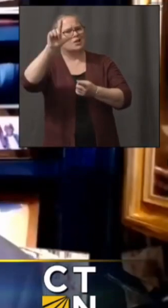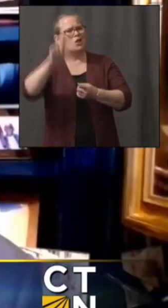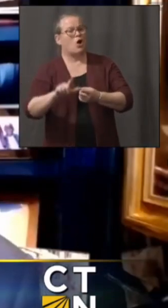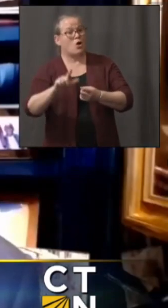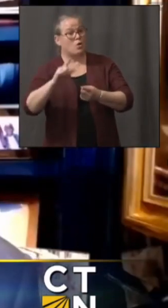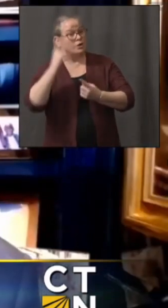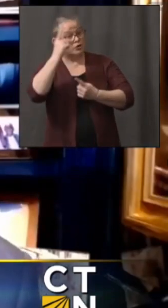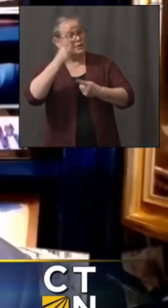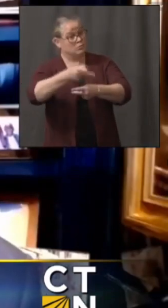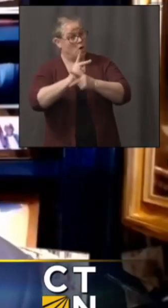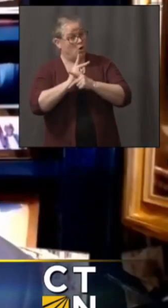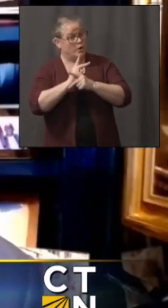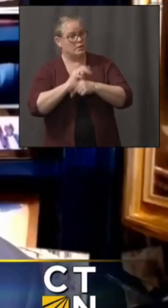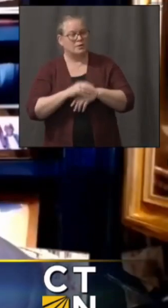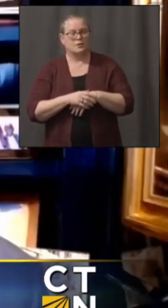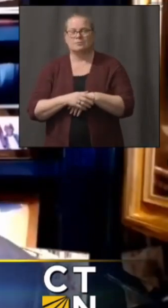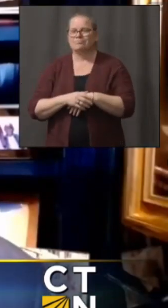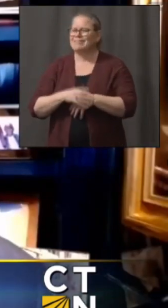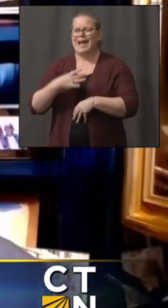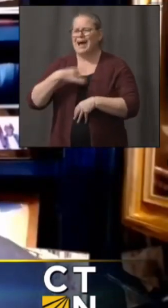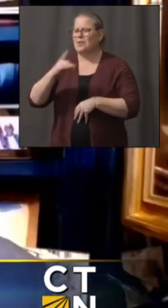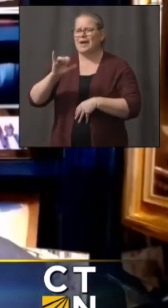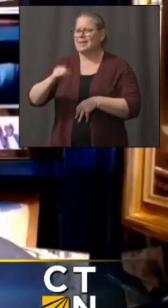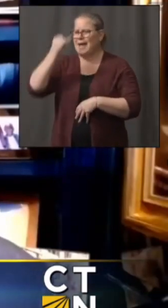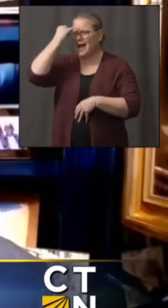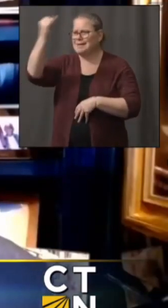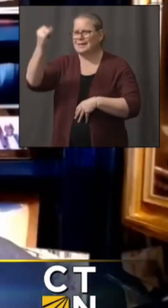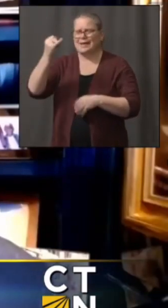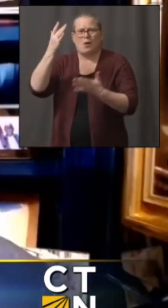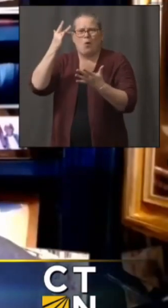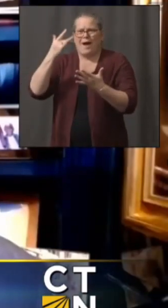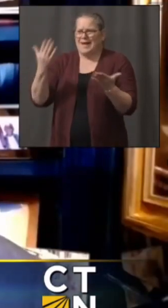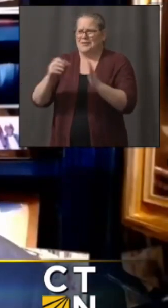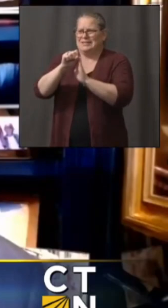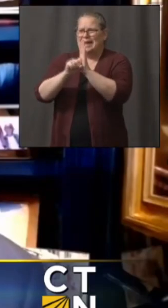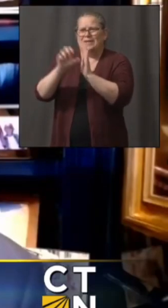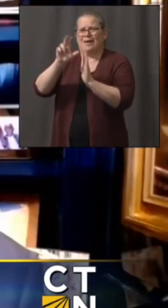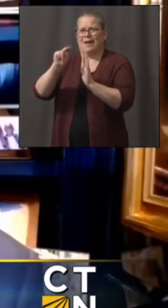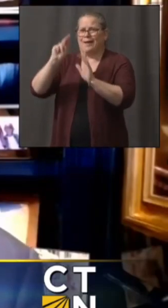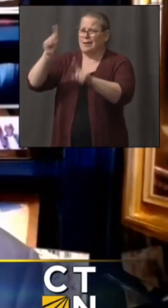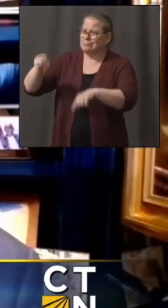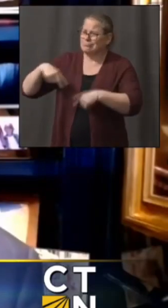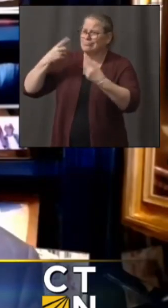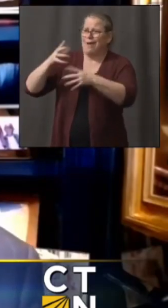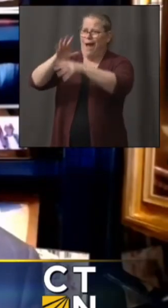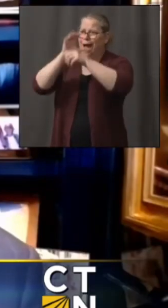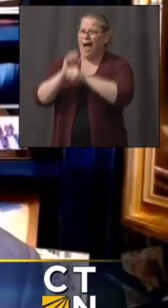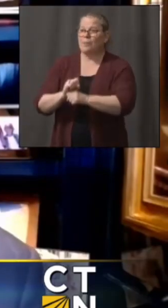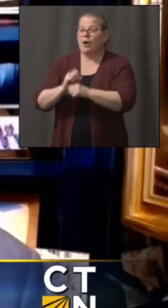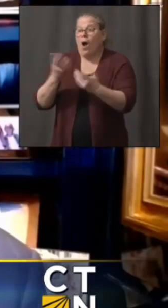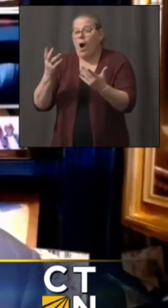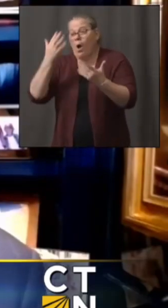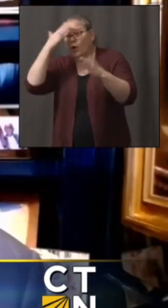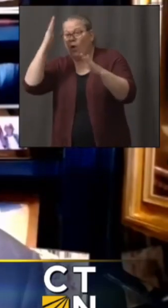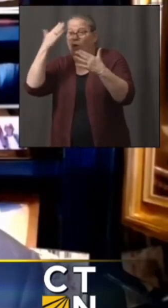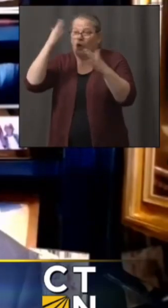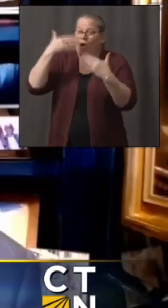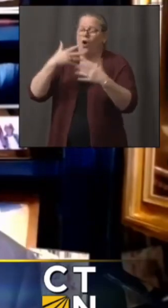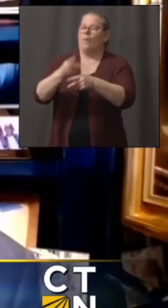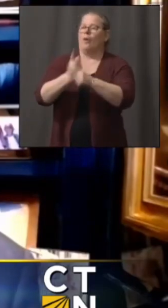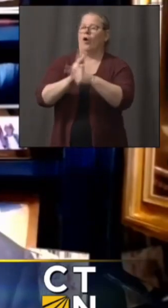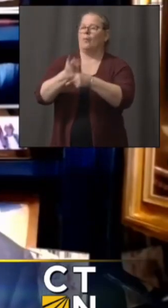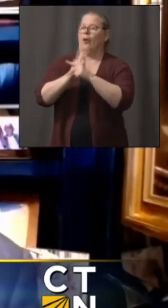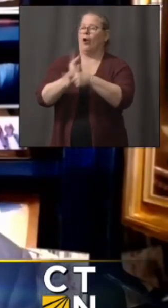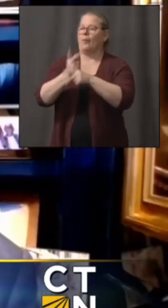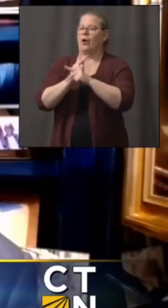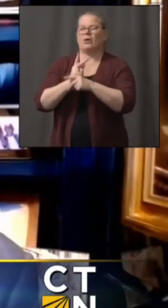because that's what we always do in this state. We can't make up our minds, so let's borrow some more. That said, interest rates are at historic lows. This